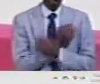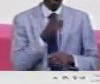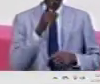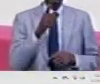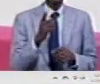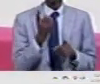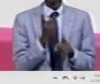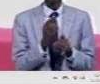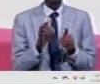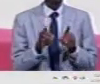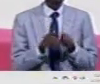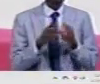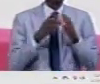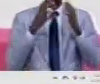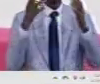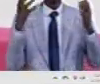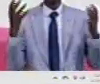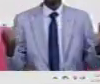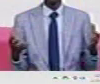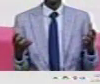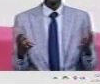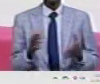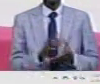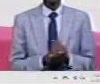rests until it shines